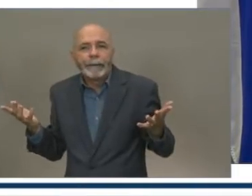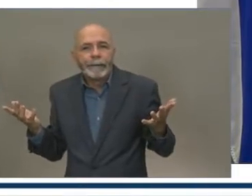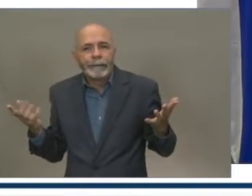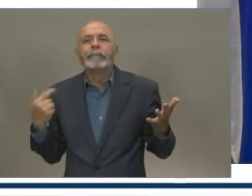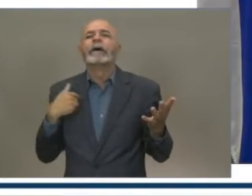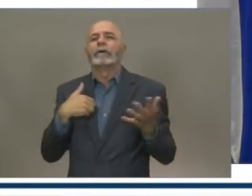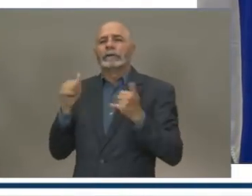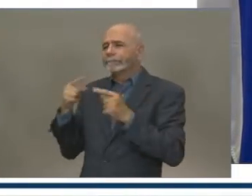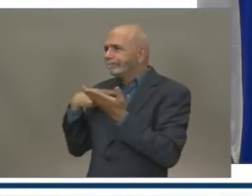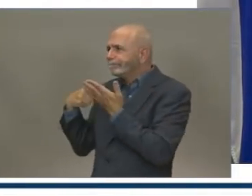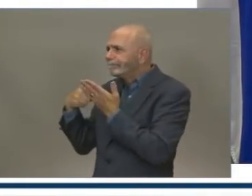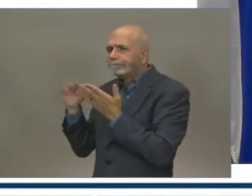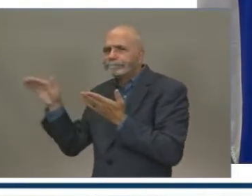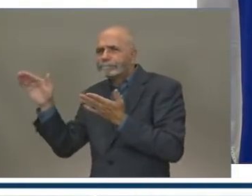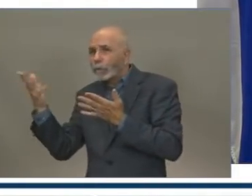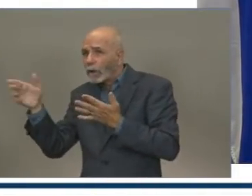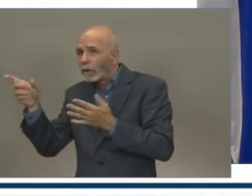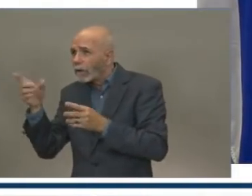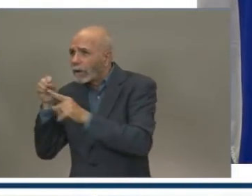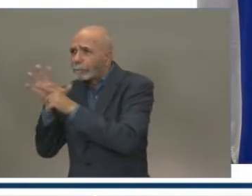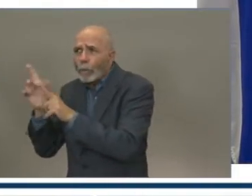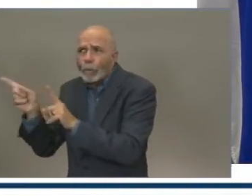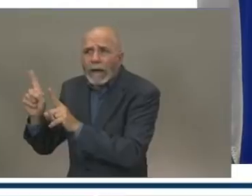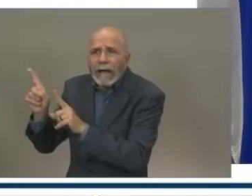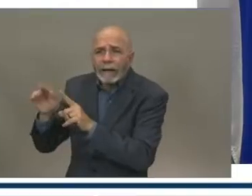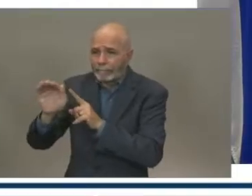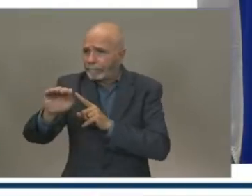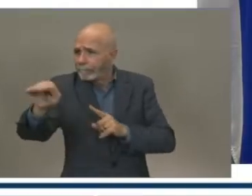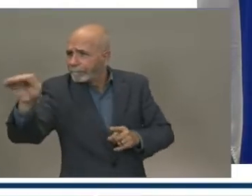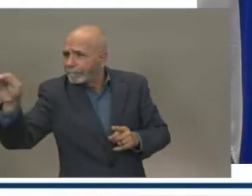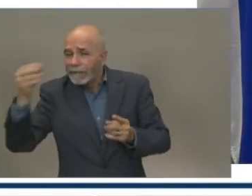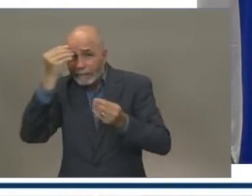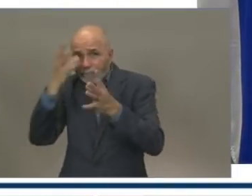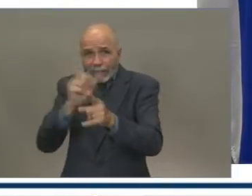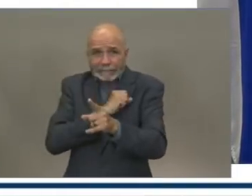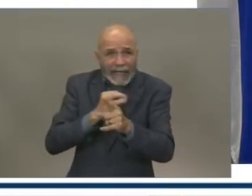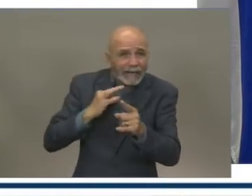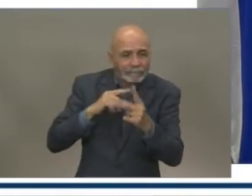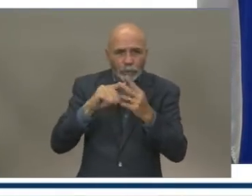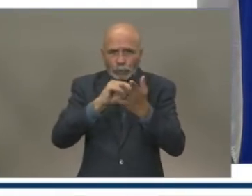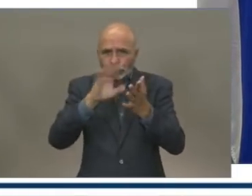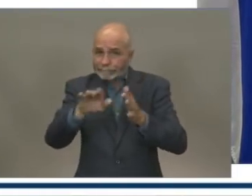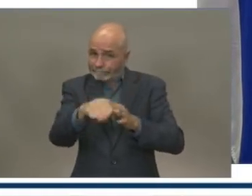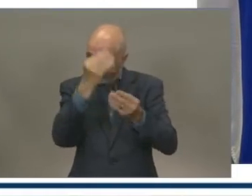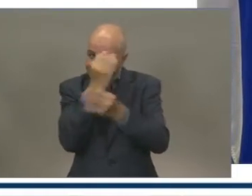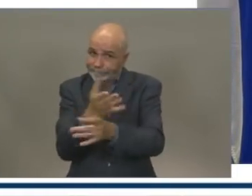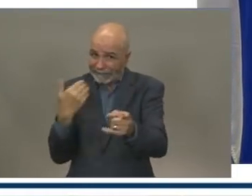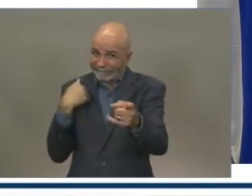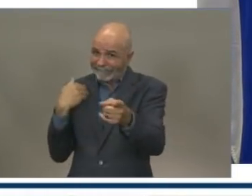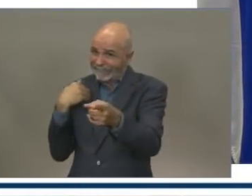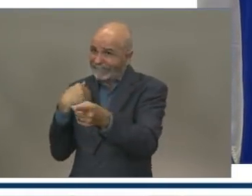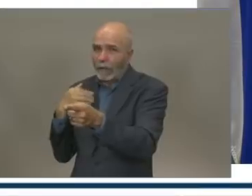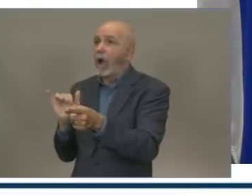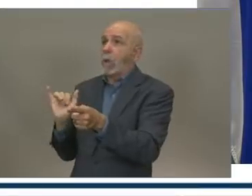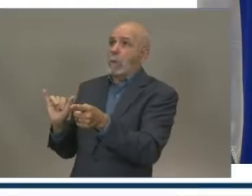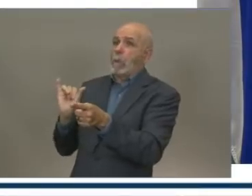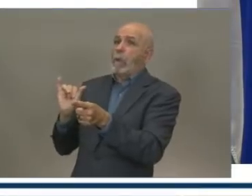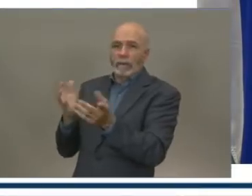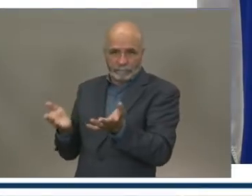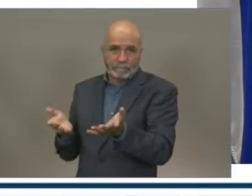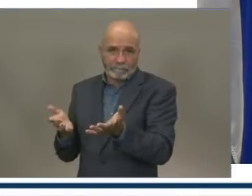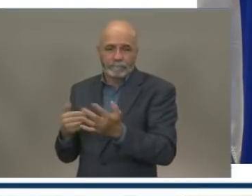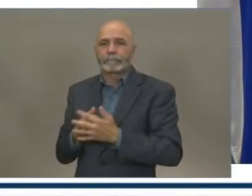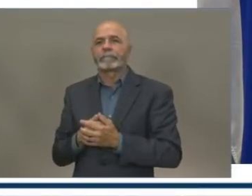there's exposures in a school to staff and students. And then we're just, we're using our